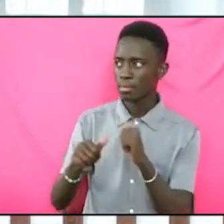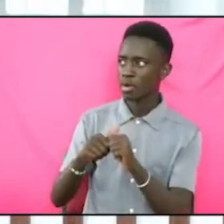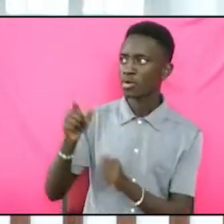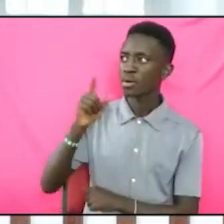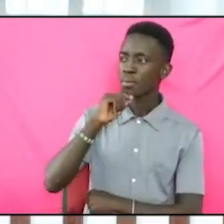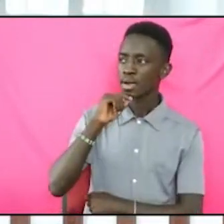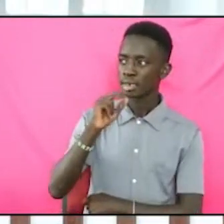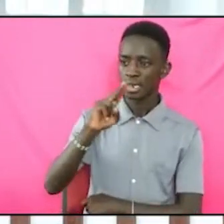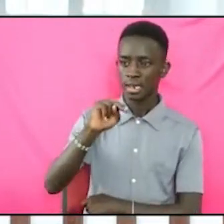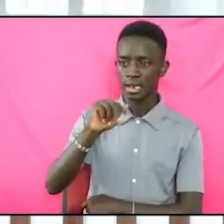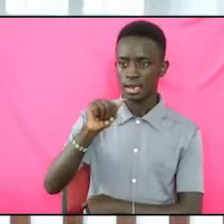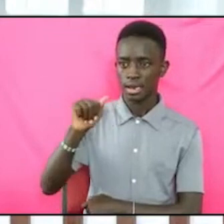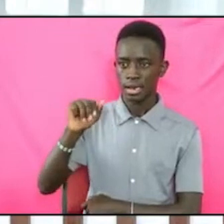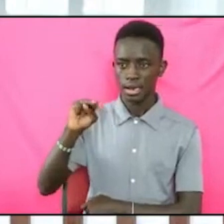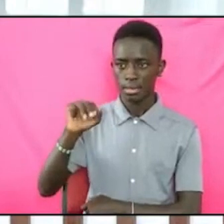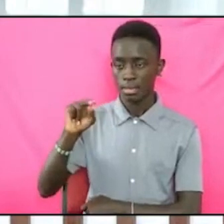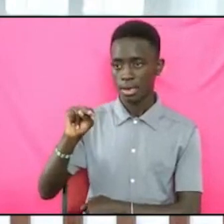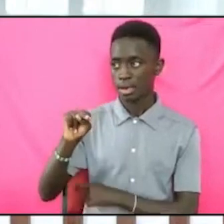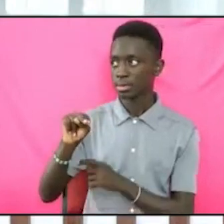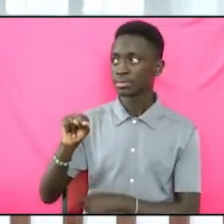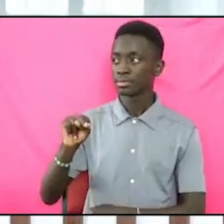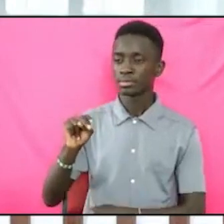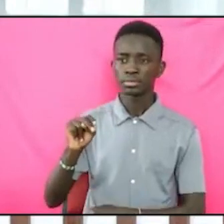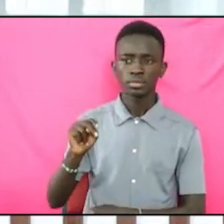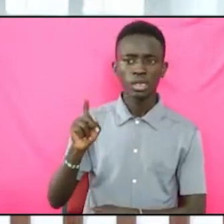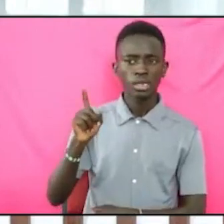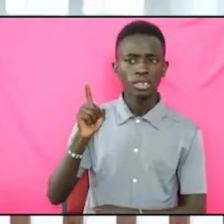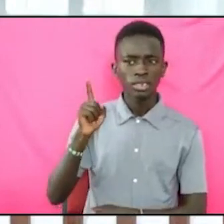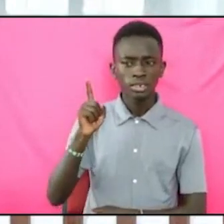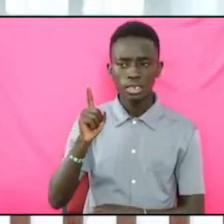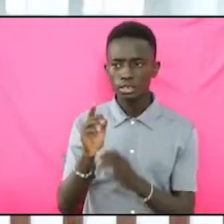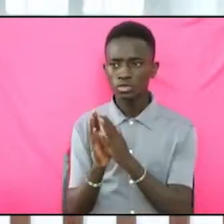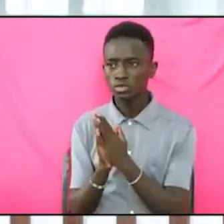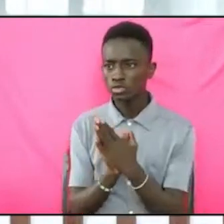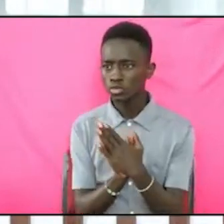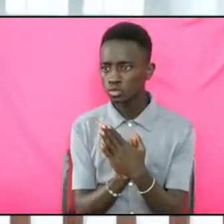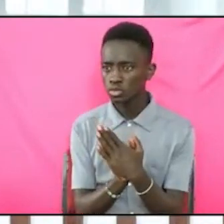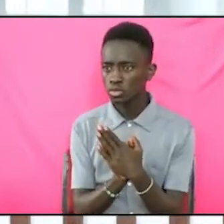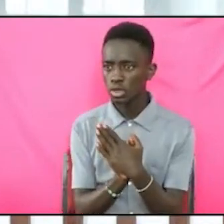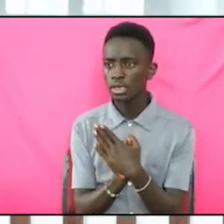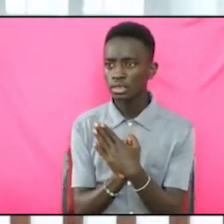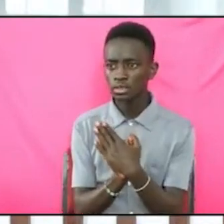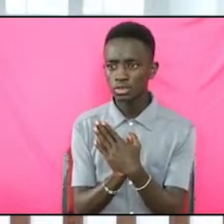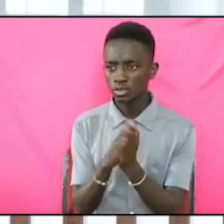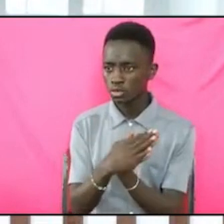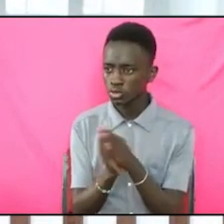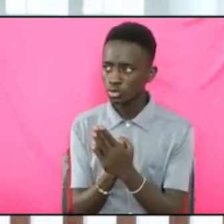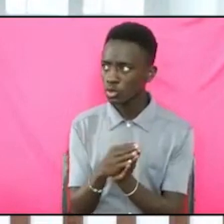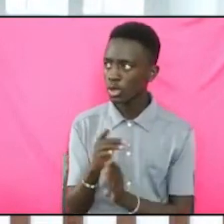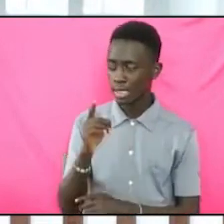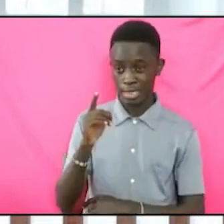And the most interesting bit is that though we have heard about this story countless times, we always hear about the big characters in the